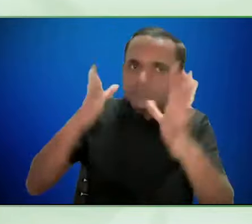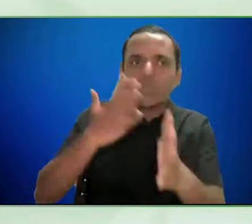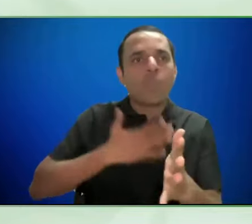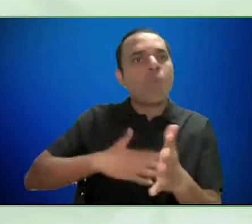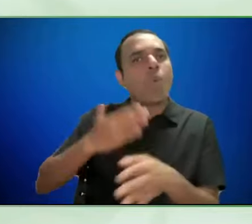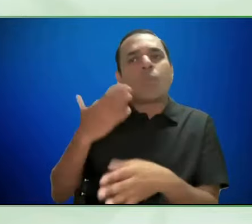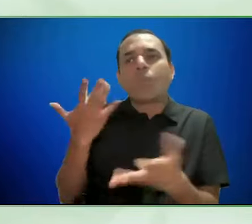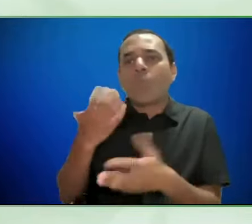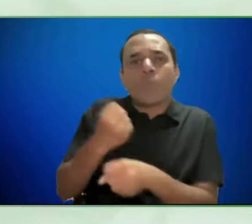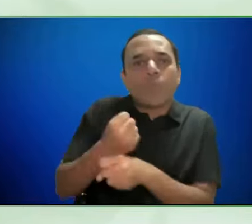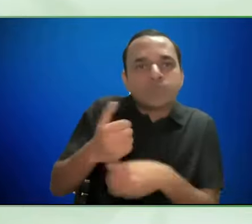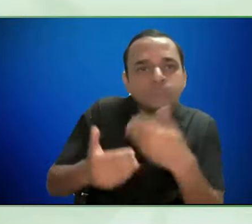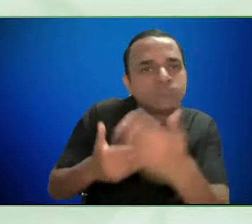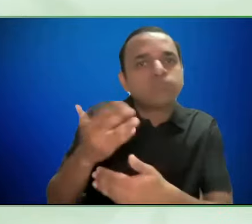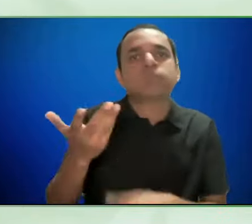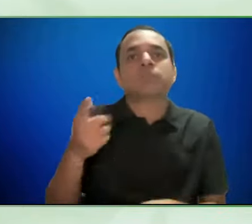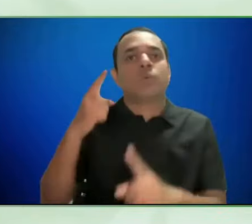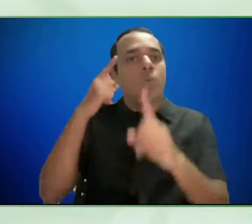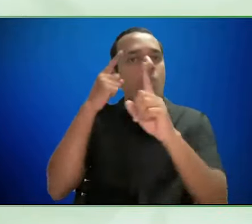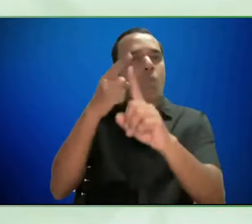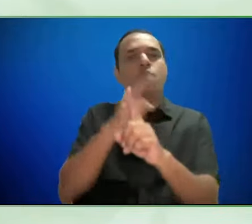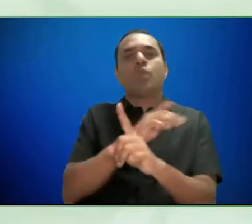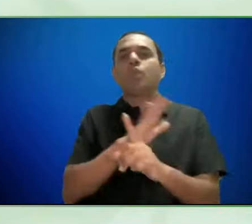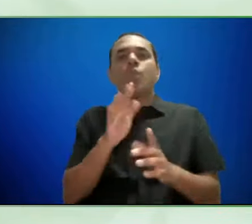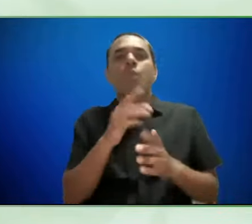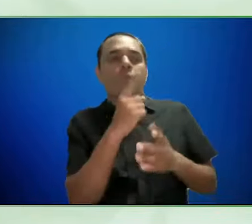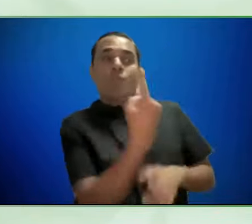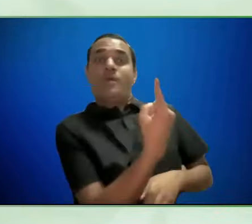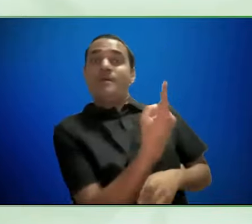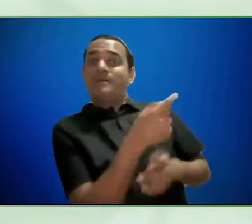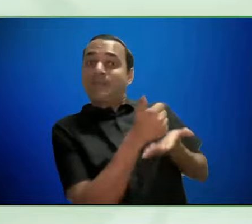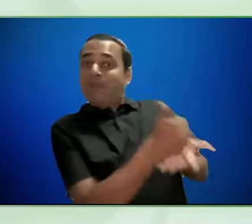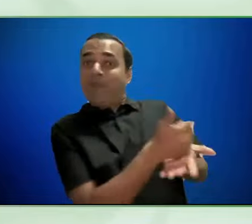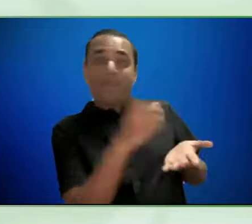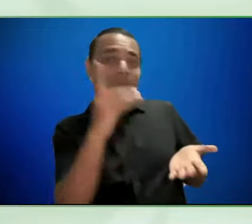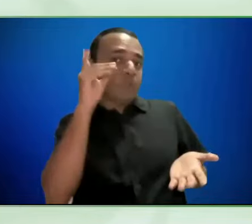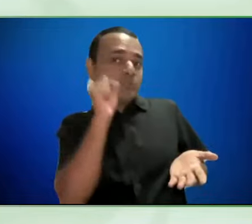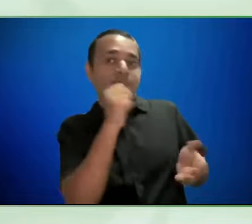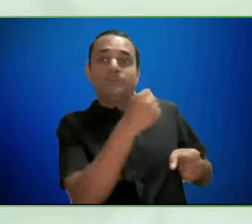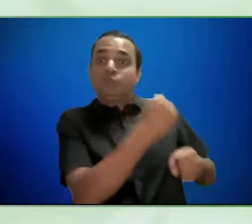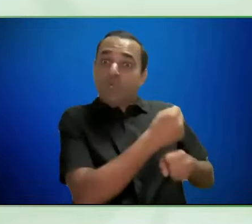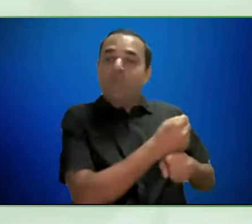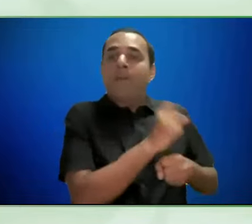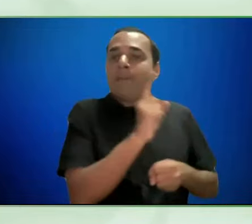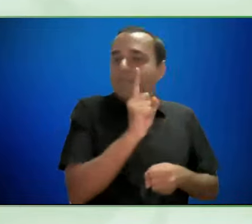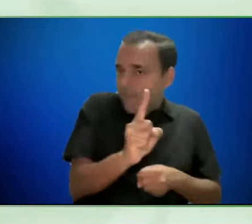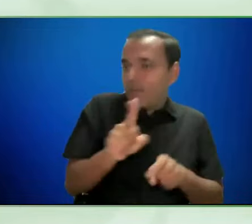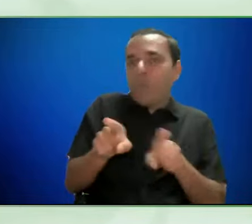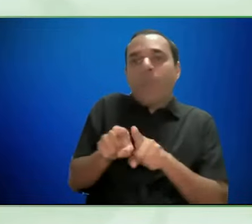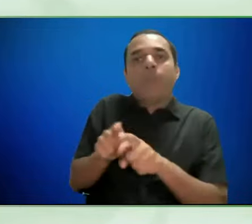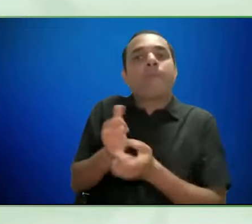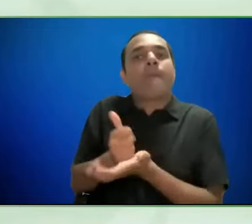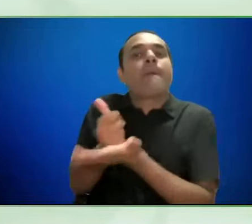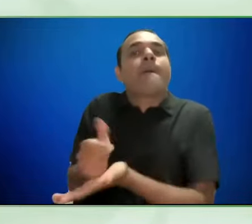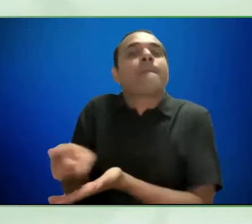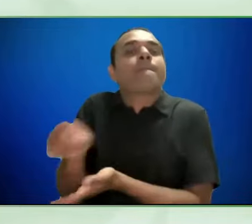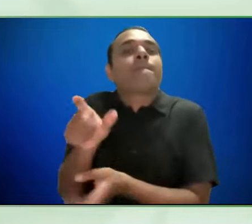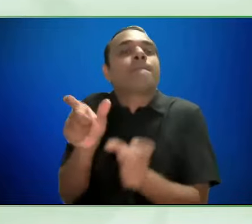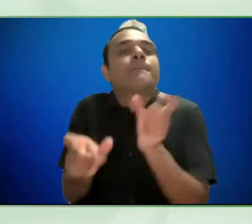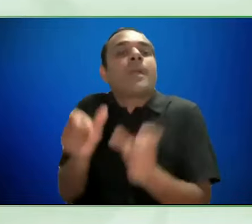this idea of abundance, it's so simple, but it's quite profound. Yeah. And we think it could really grow around the world.